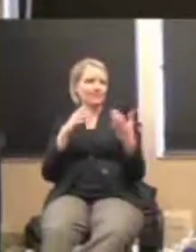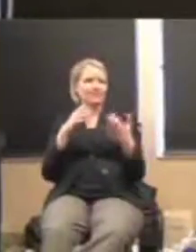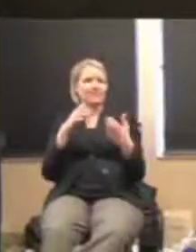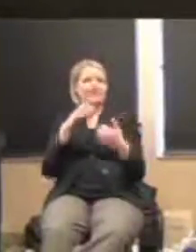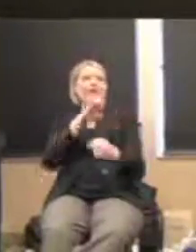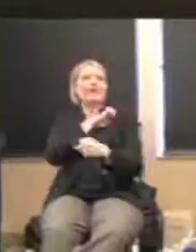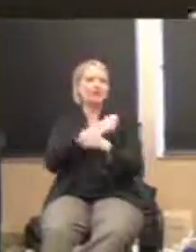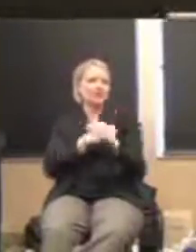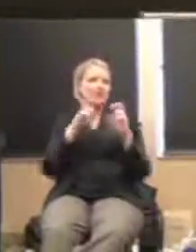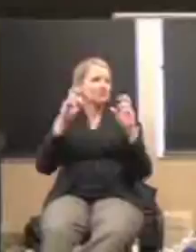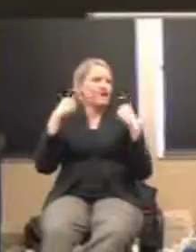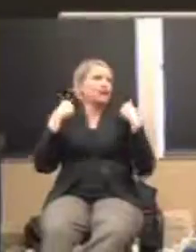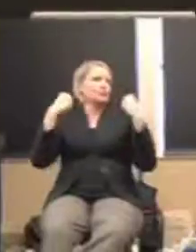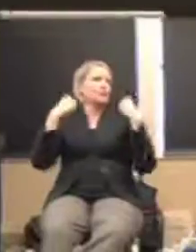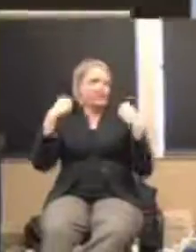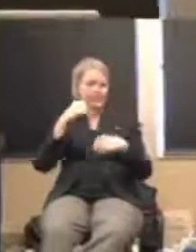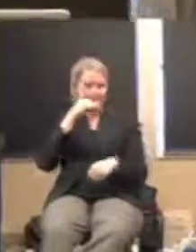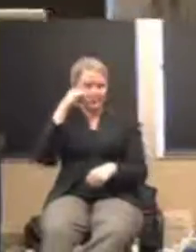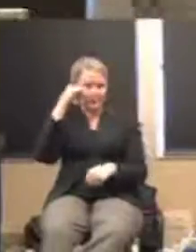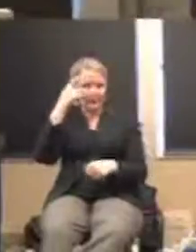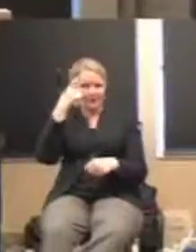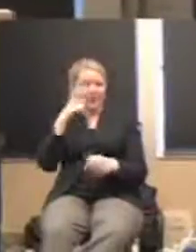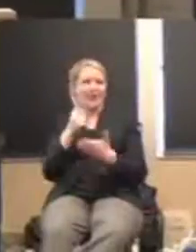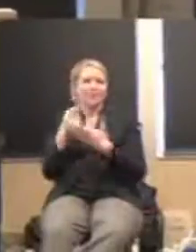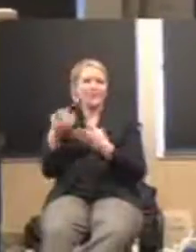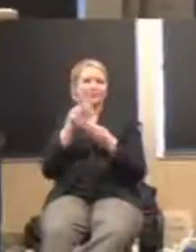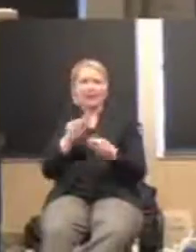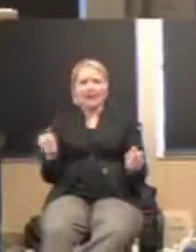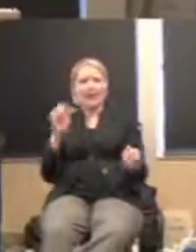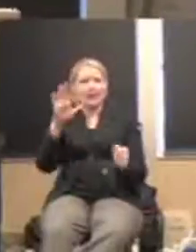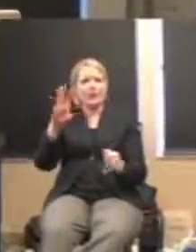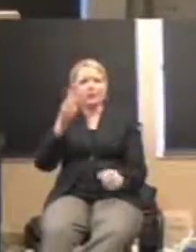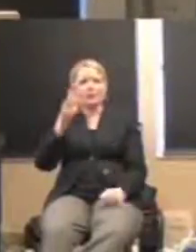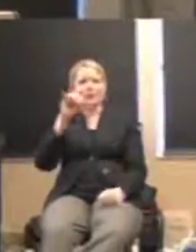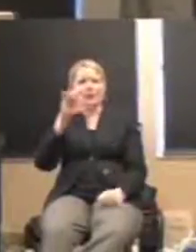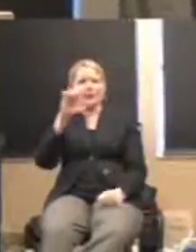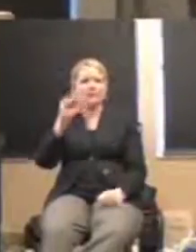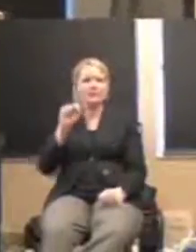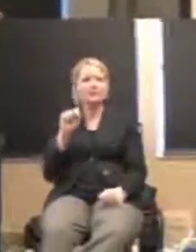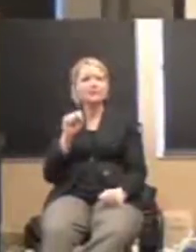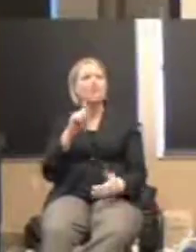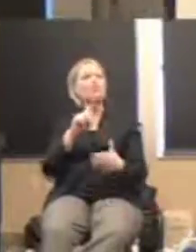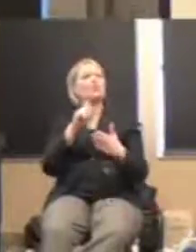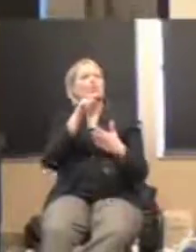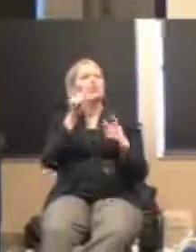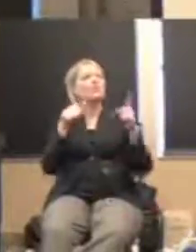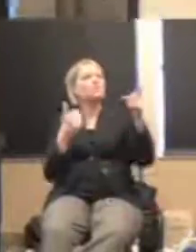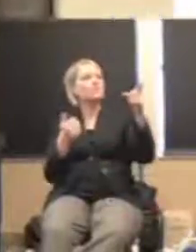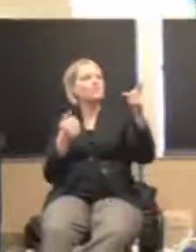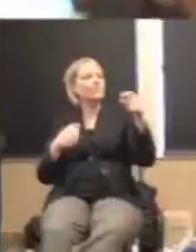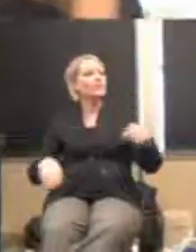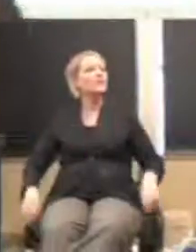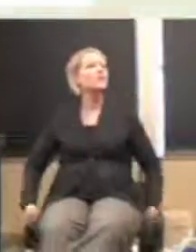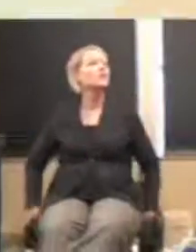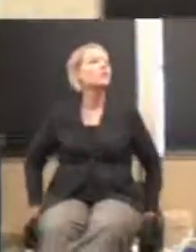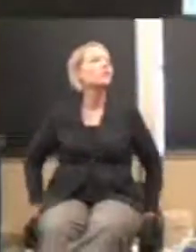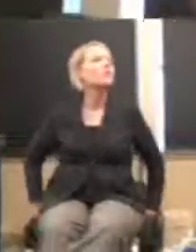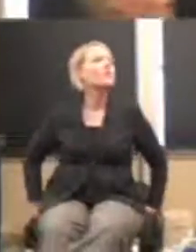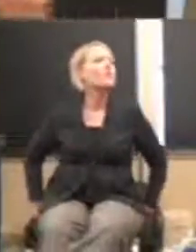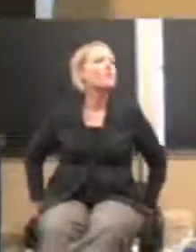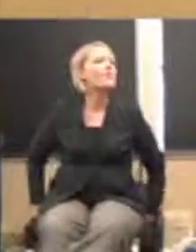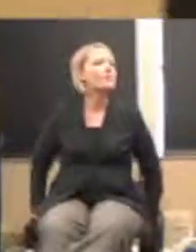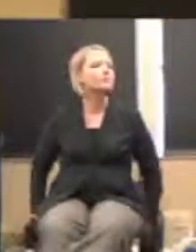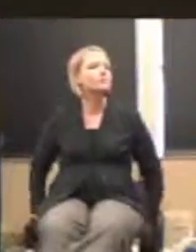contingent exercise yesterday to work out those wiggles, I suppose. Who else is using it? Leah. Well, I do a little